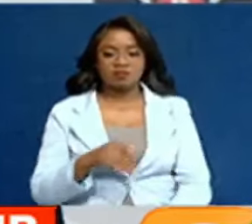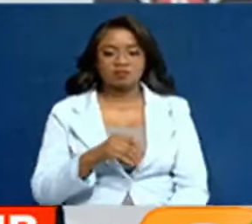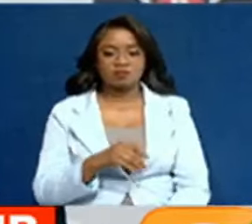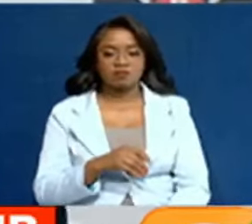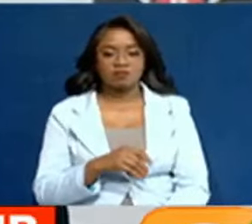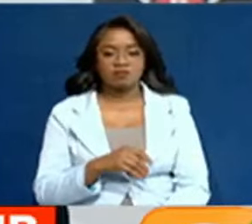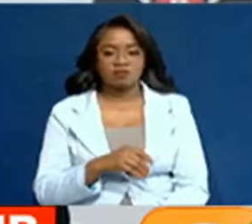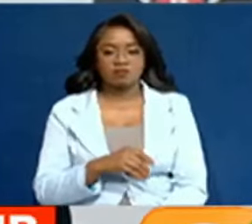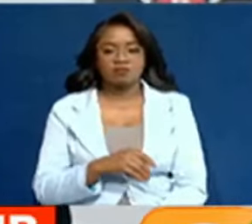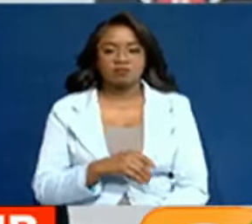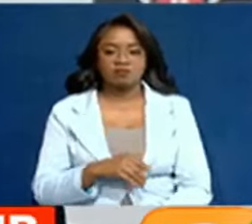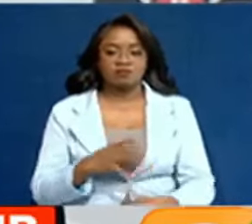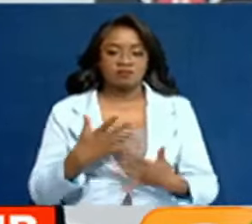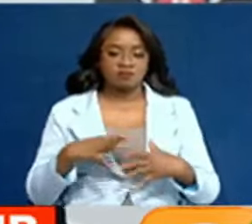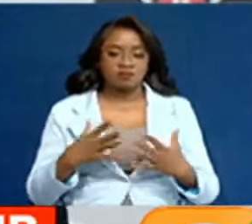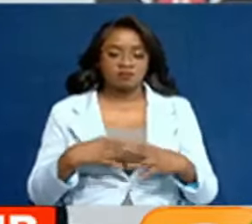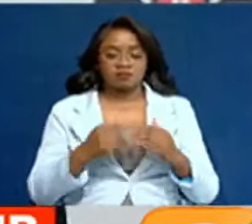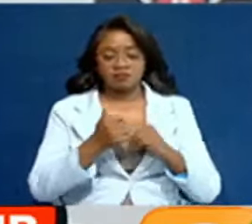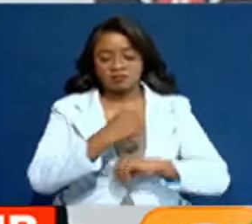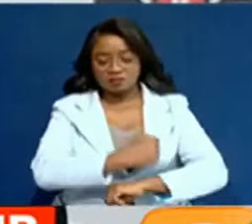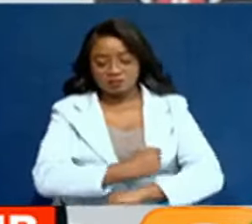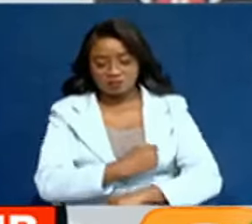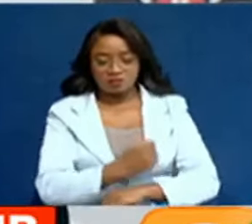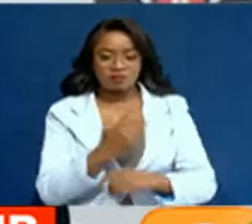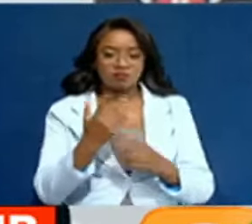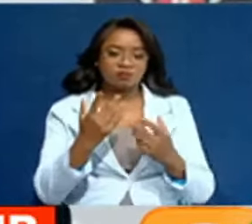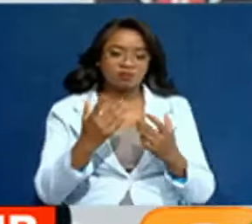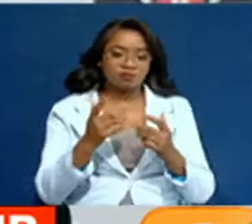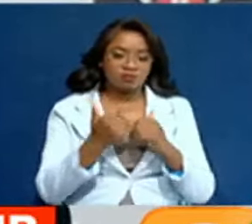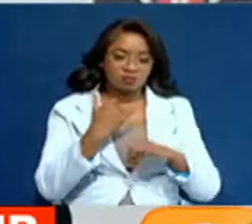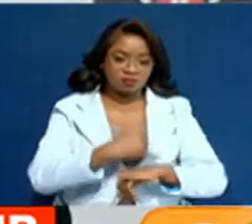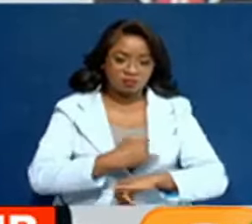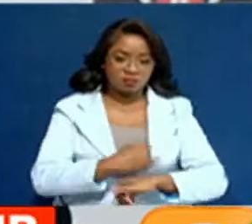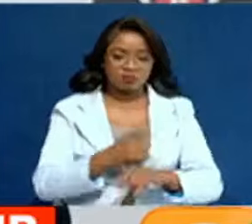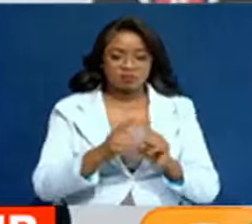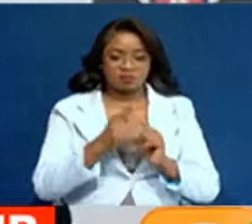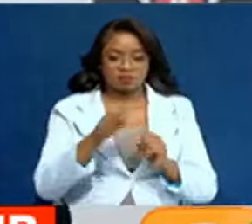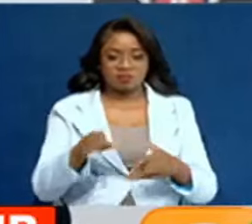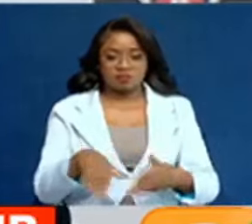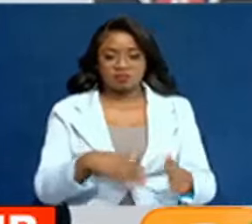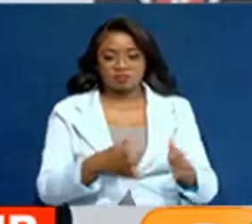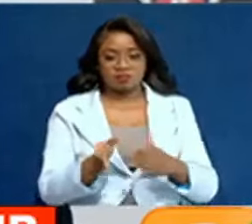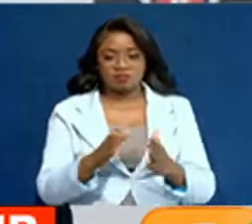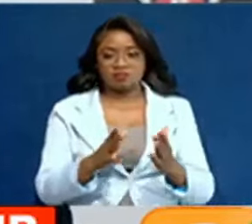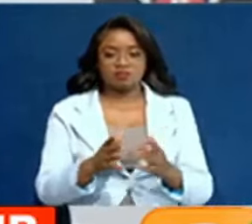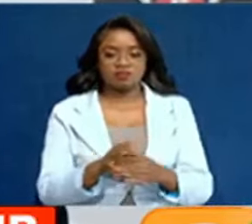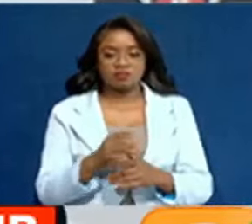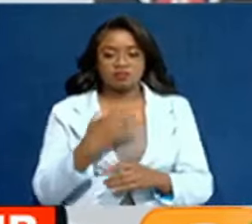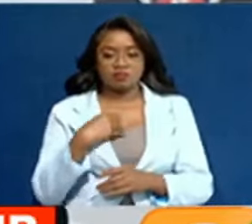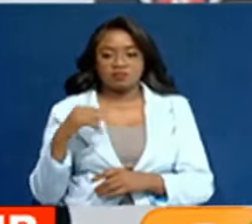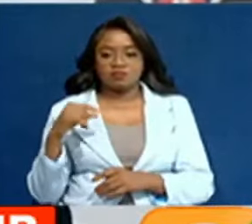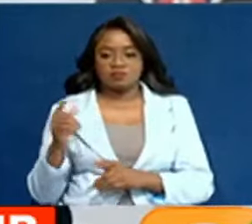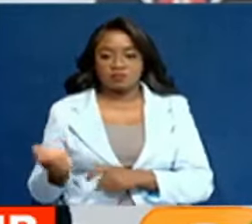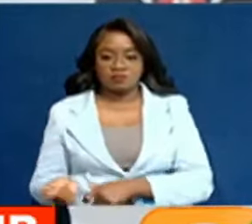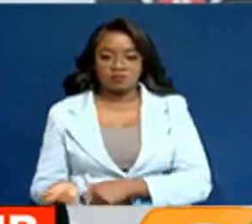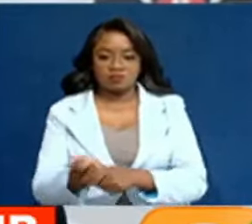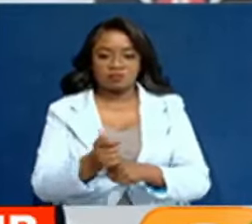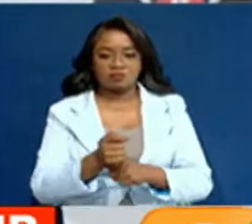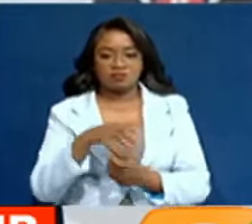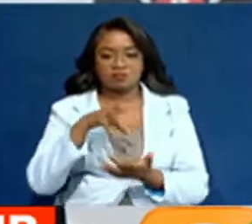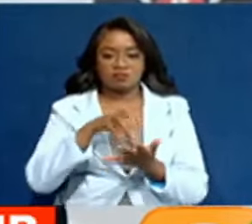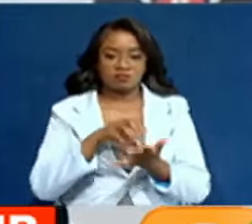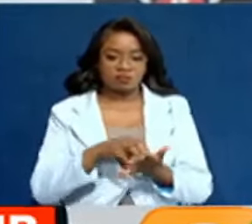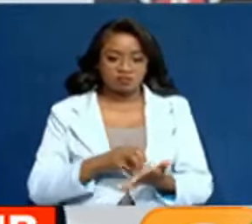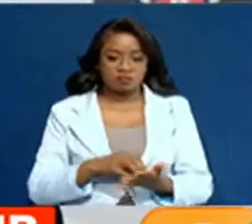we have to start somewhere. So this partnership will open up golf for us. We already have golf packages to different destinations, you